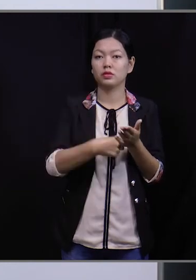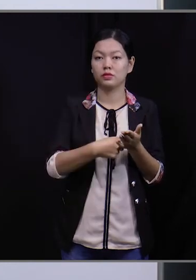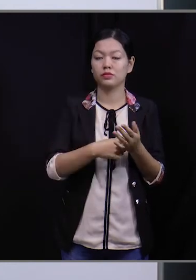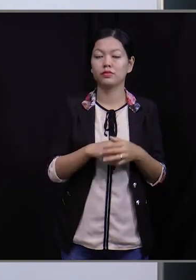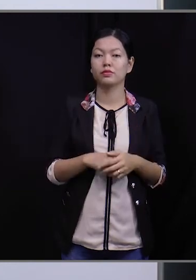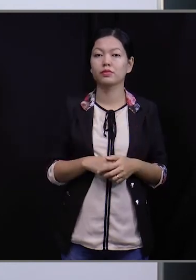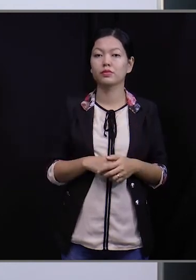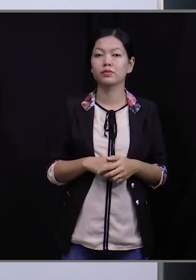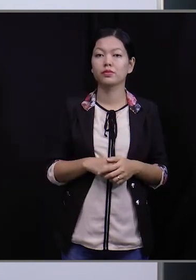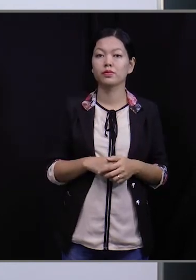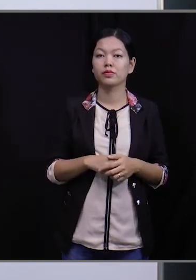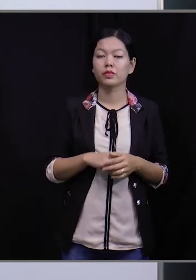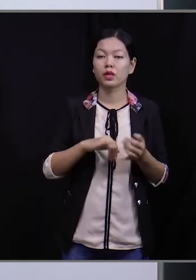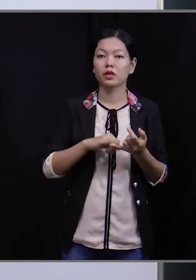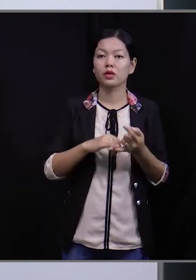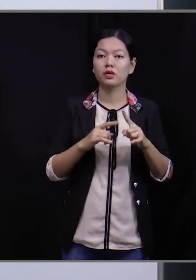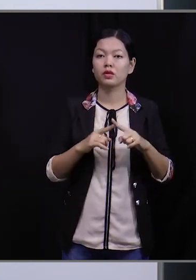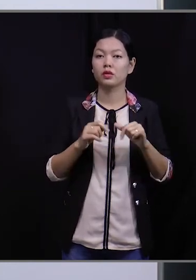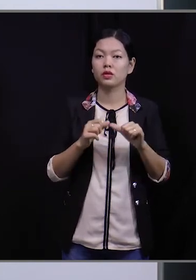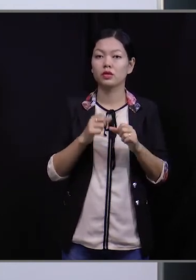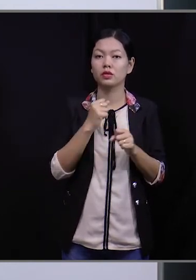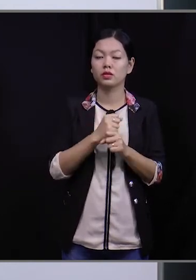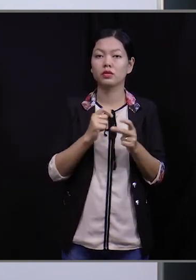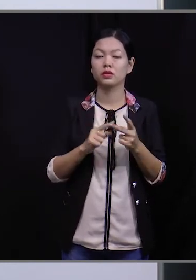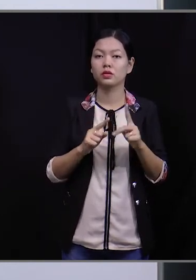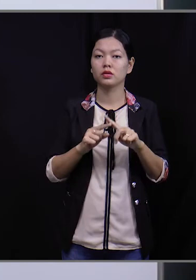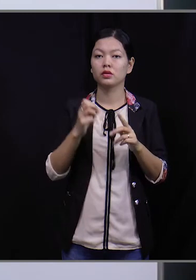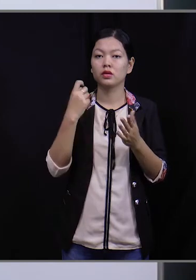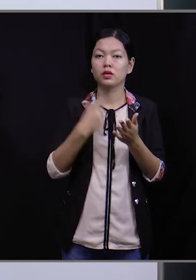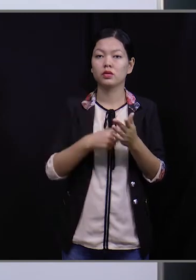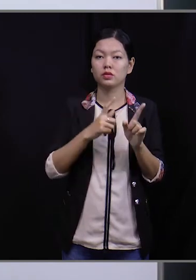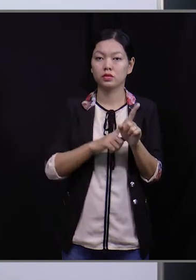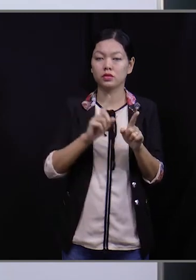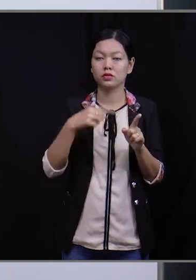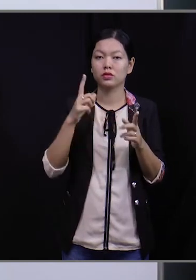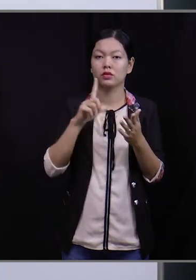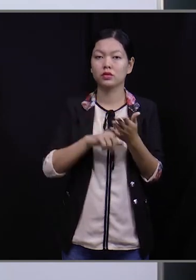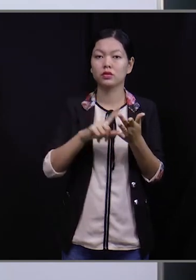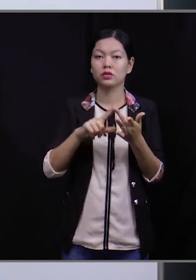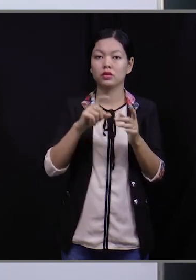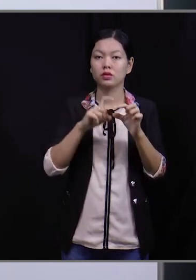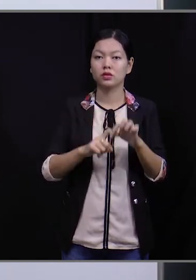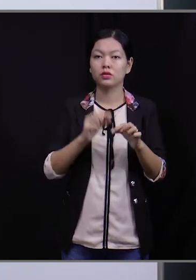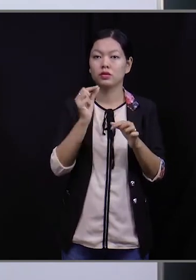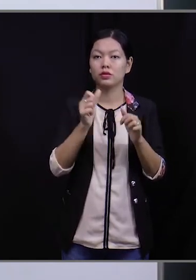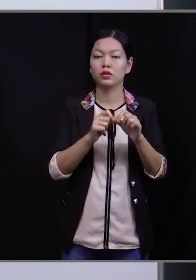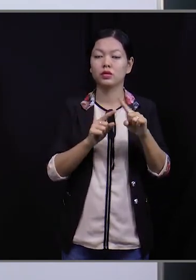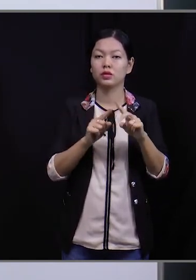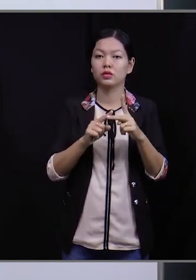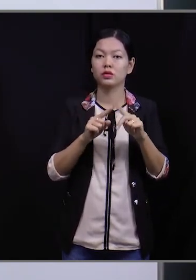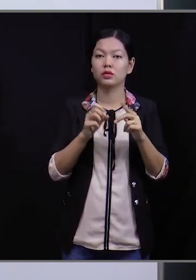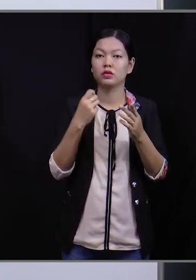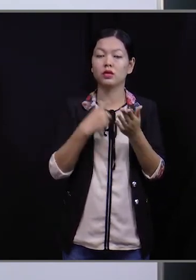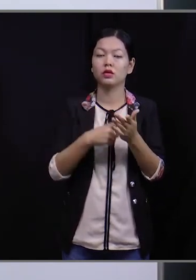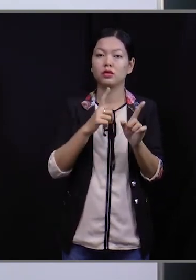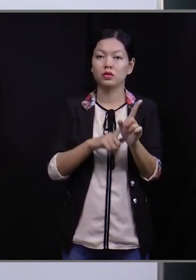for Statutory Liquidity Ratio. It's almost same. It's just that in Statutory Liquidity Ratio, all